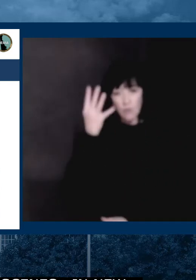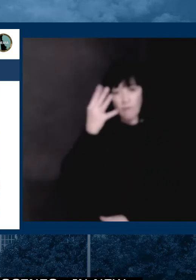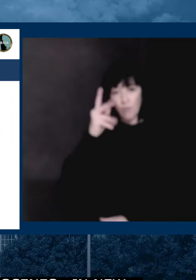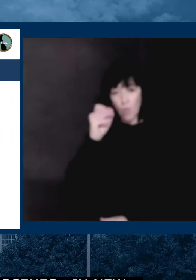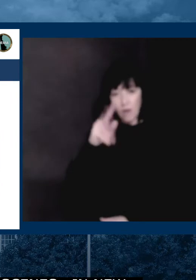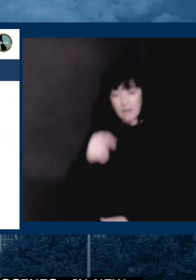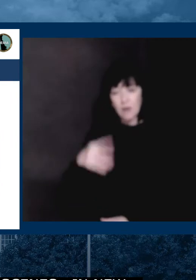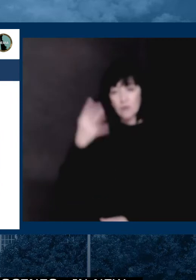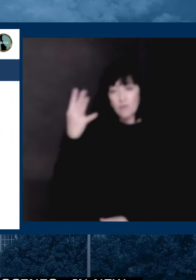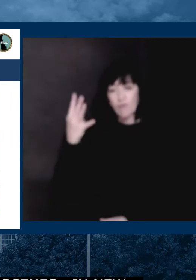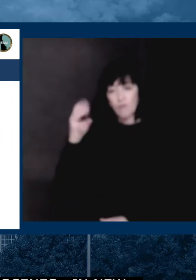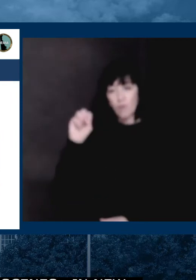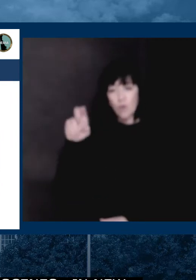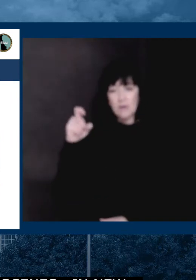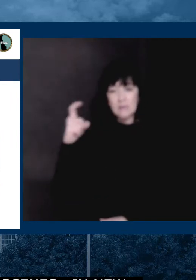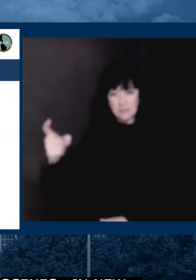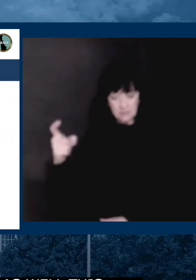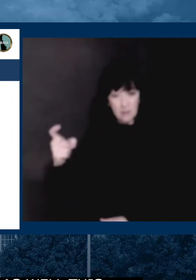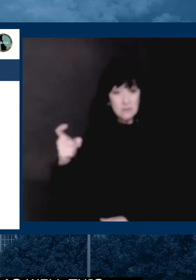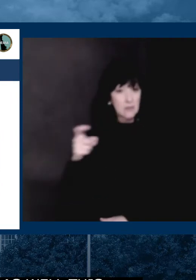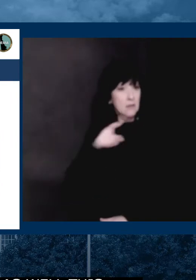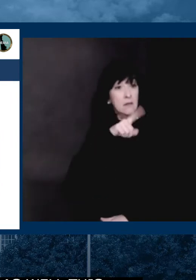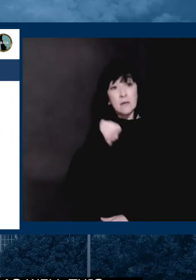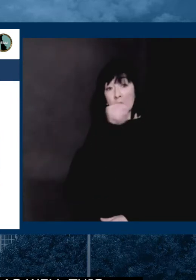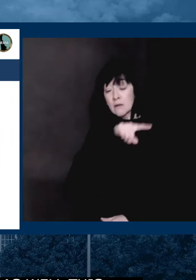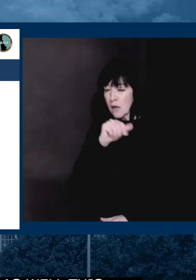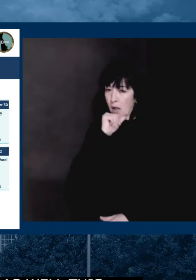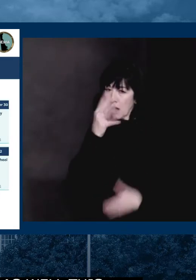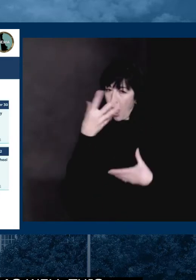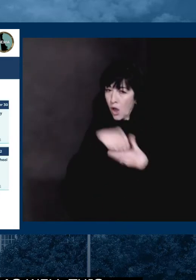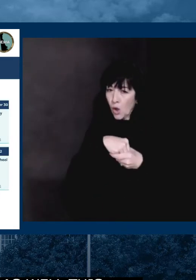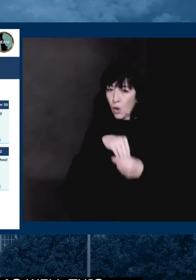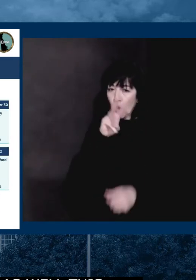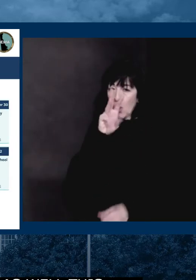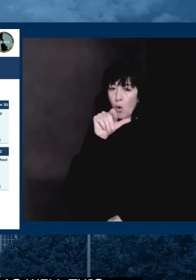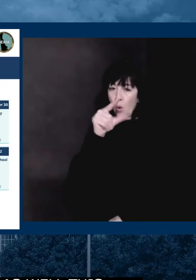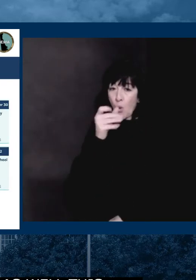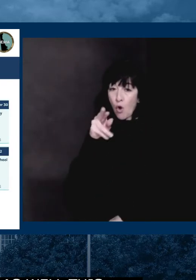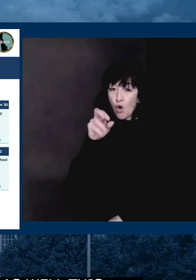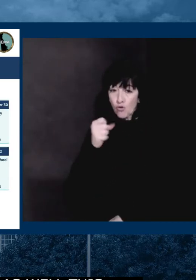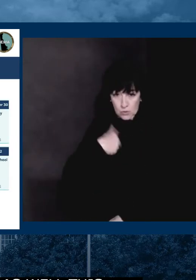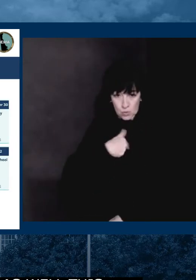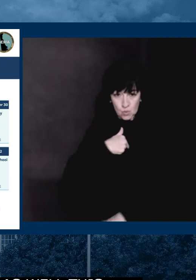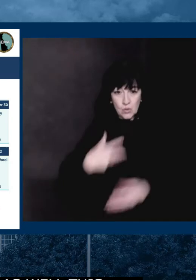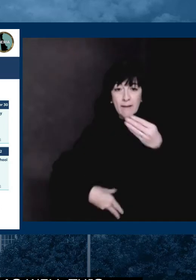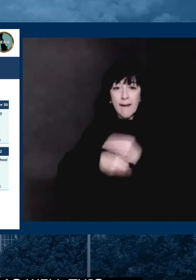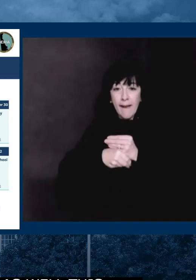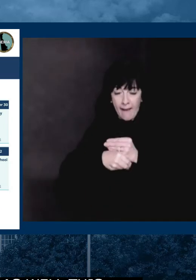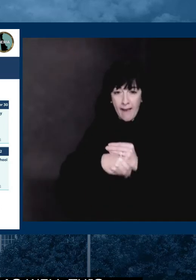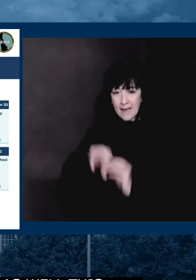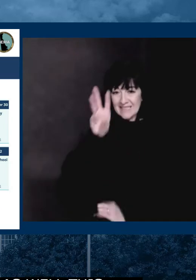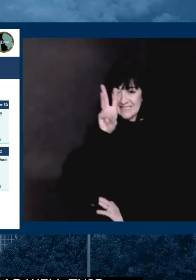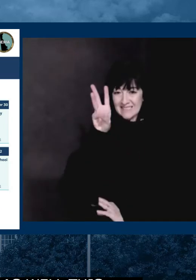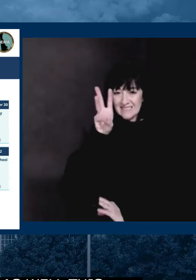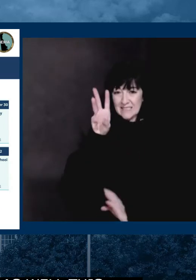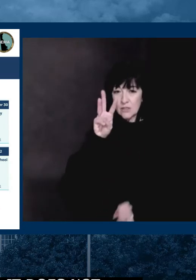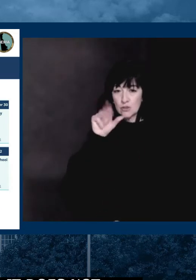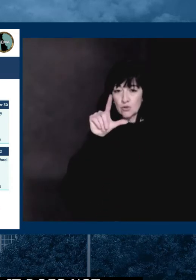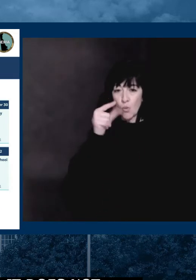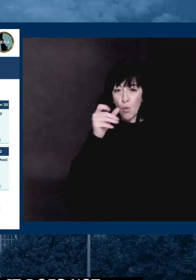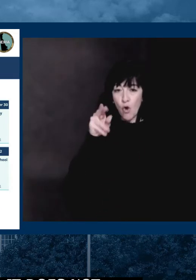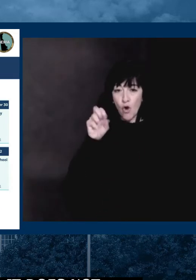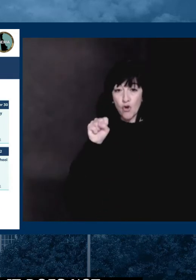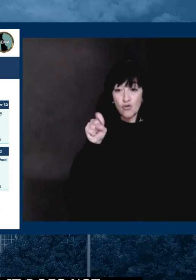the Walgreens. And if you remembered, about 2 weeks ago, we added 6 additional Walgreens across the state that are participating in the state testing program